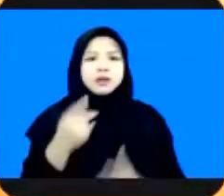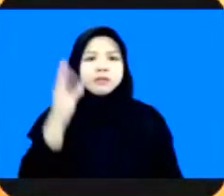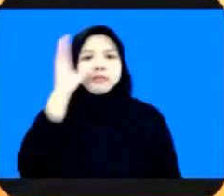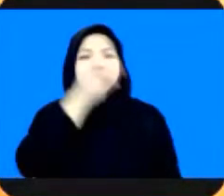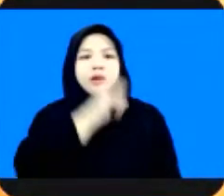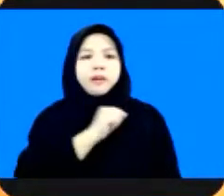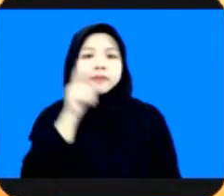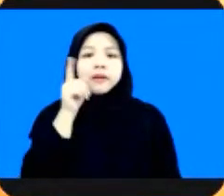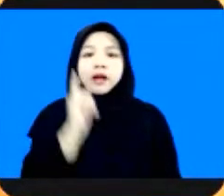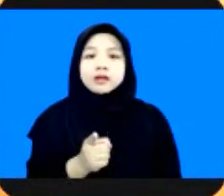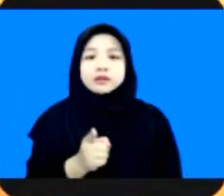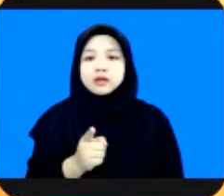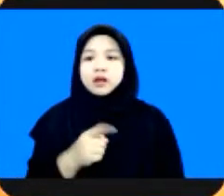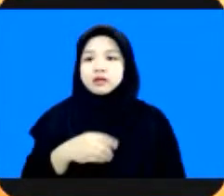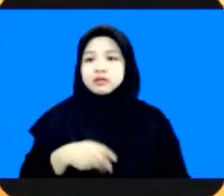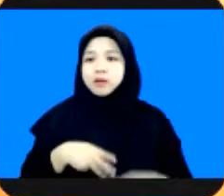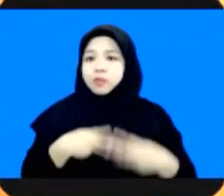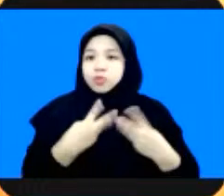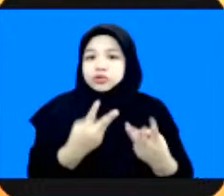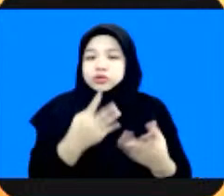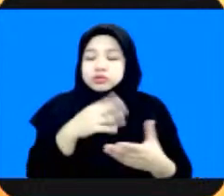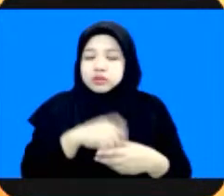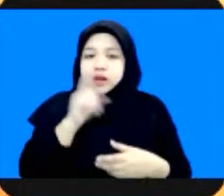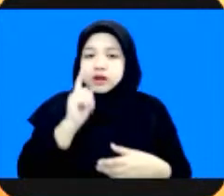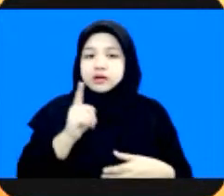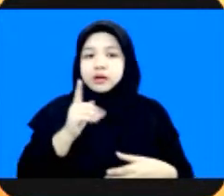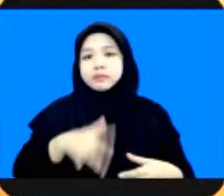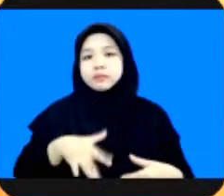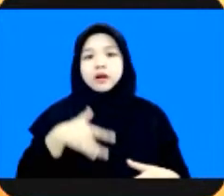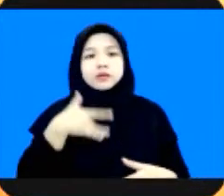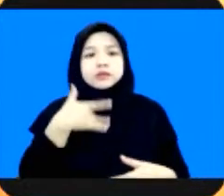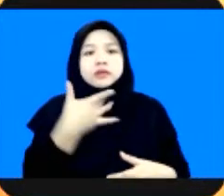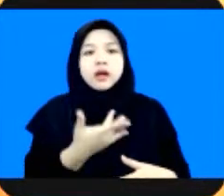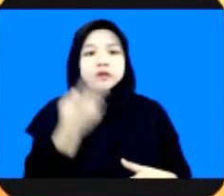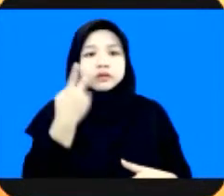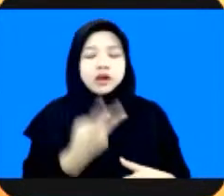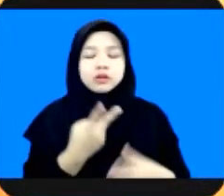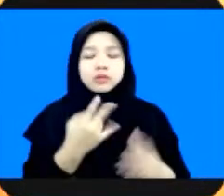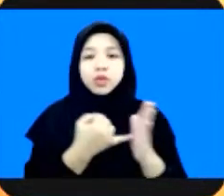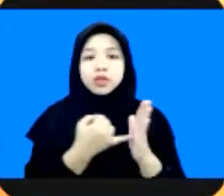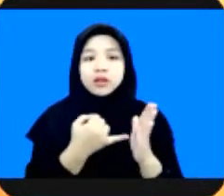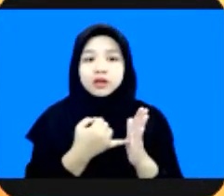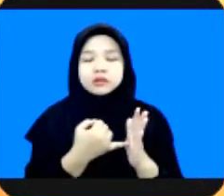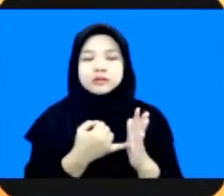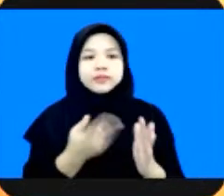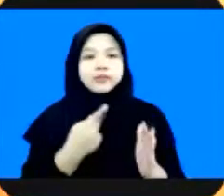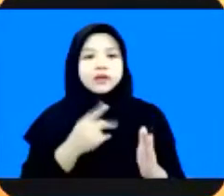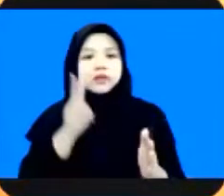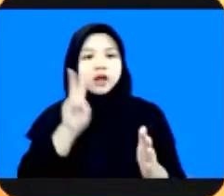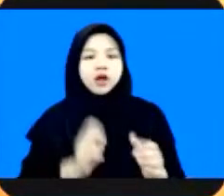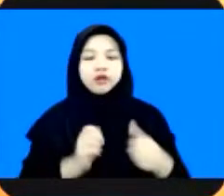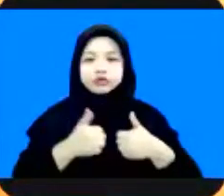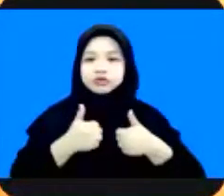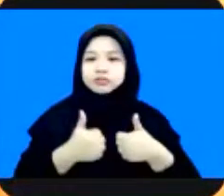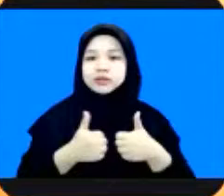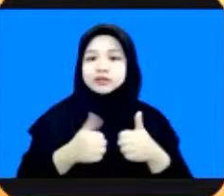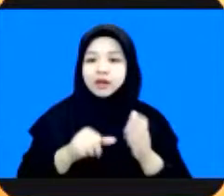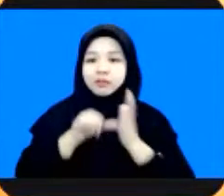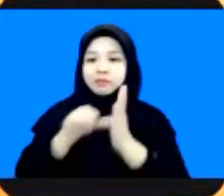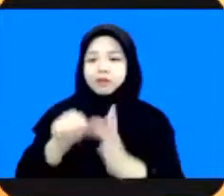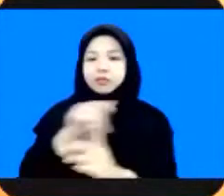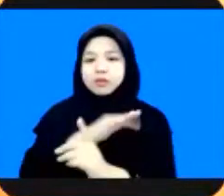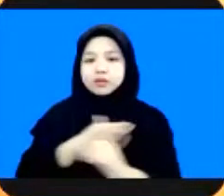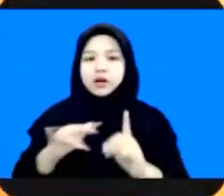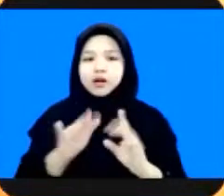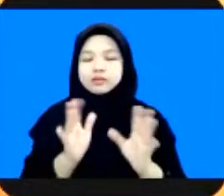or see the content on the internet or social media, that really helps them to understand. So this might be